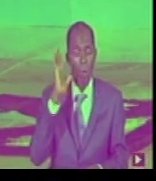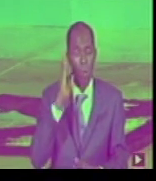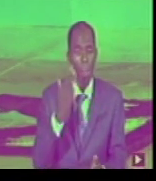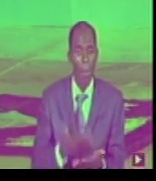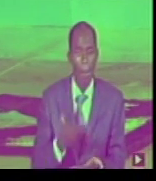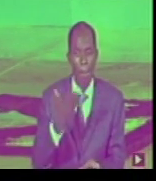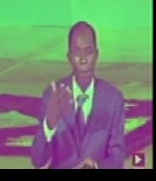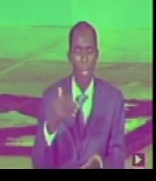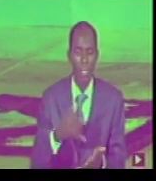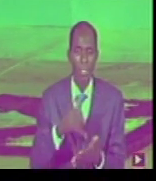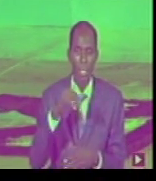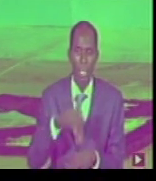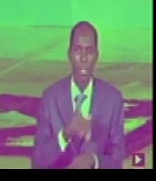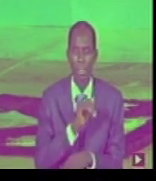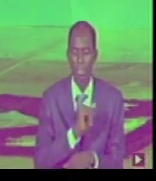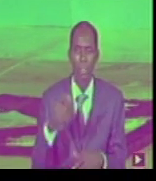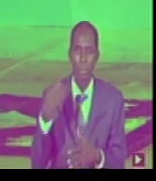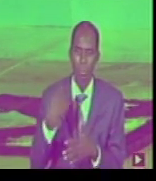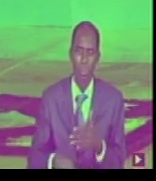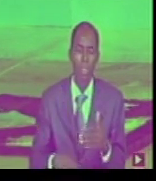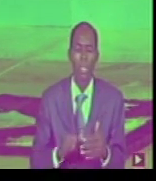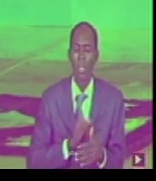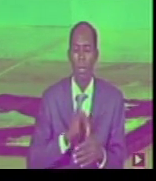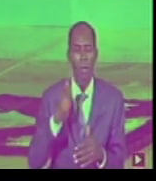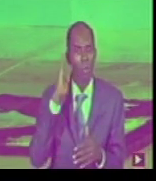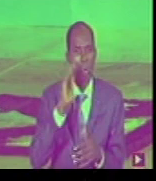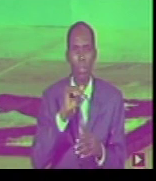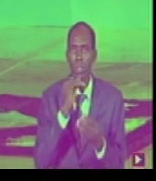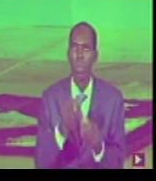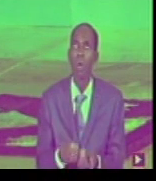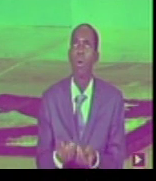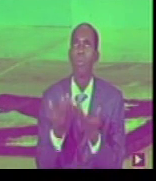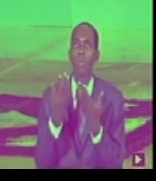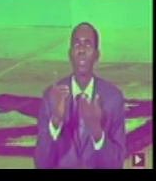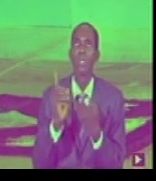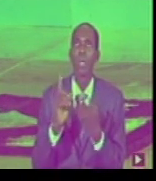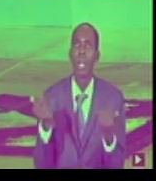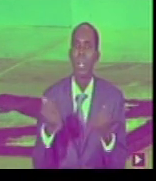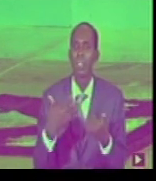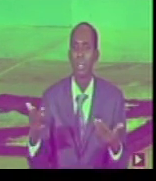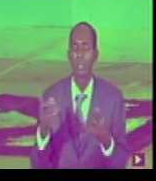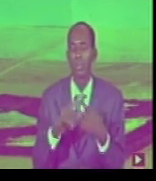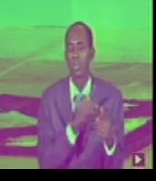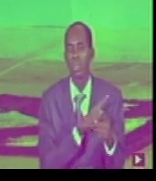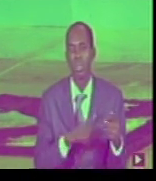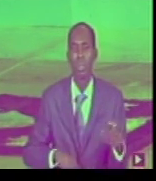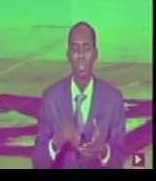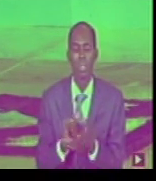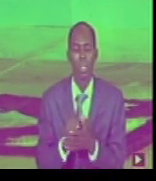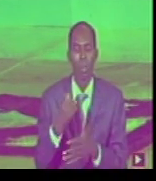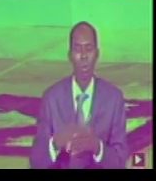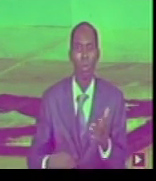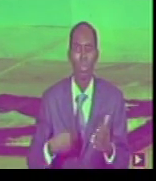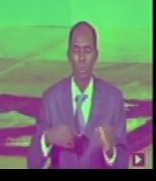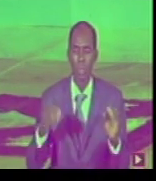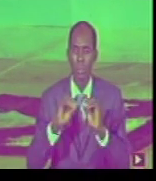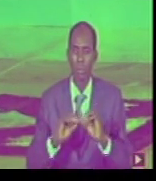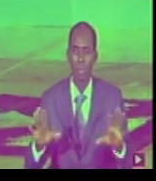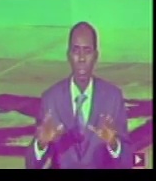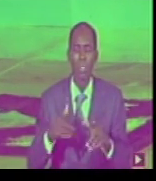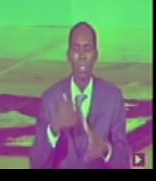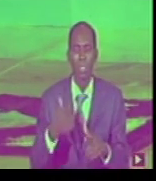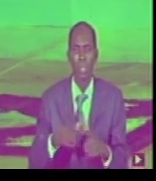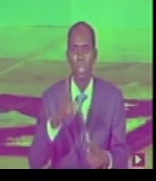will not offer anything to the Lord that cost me nothing. So David bought the threshing